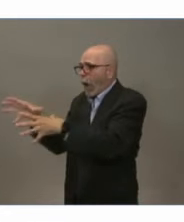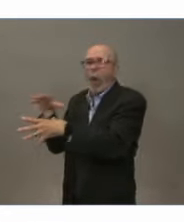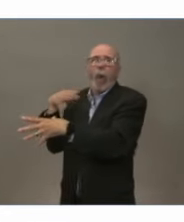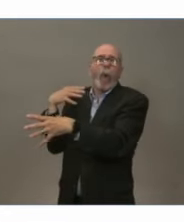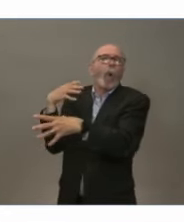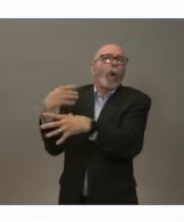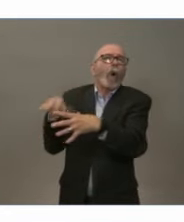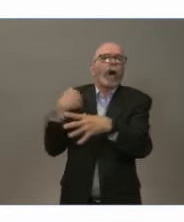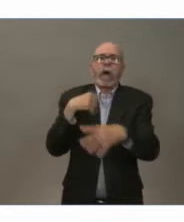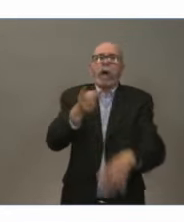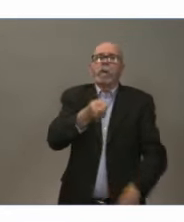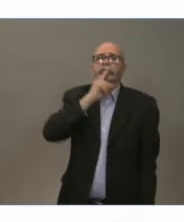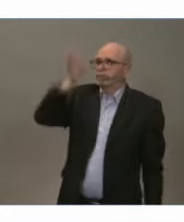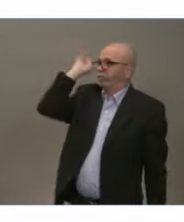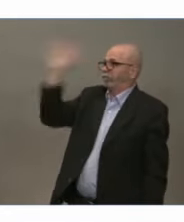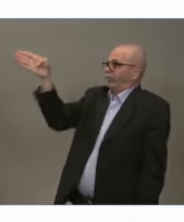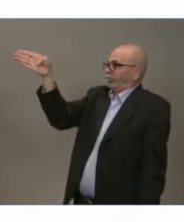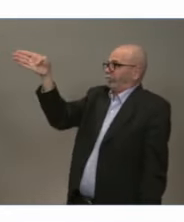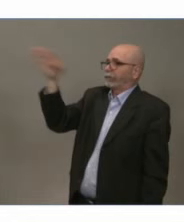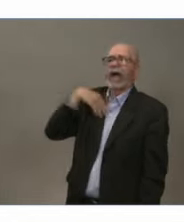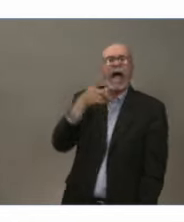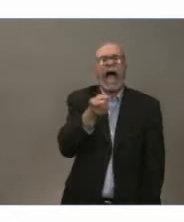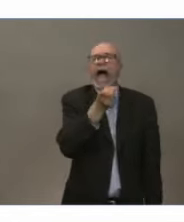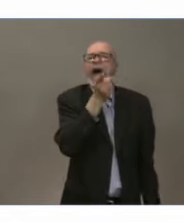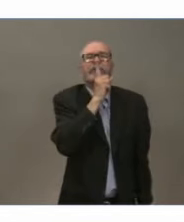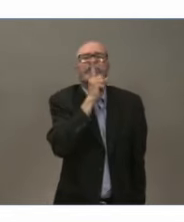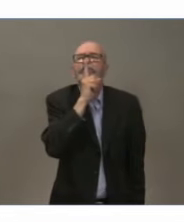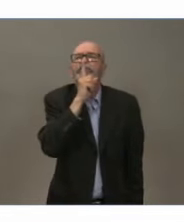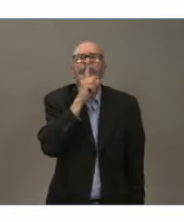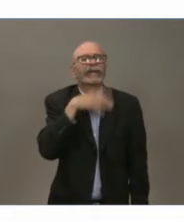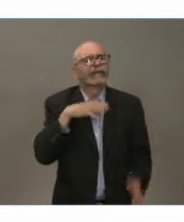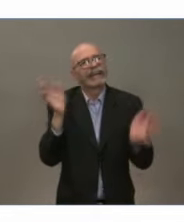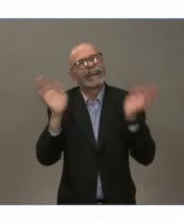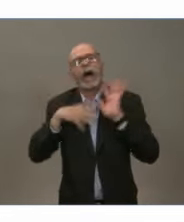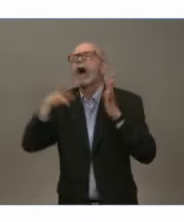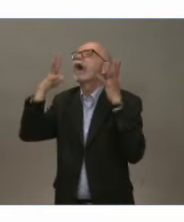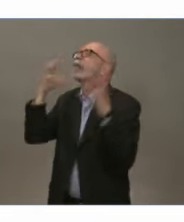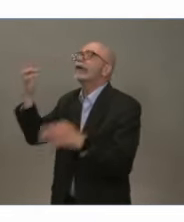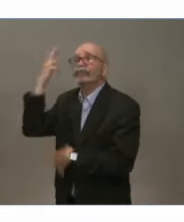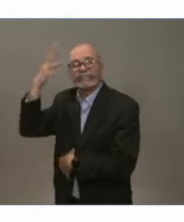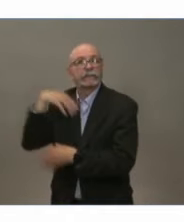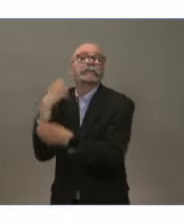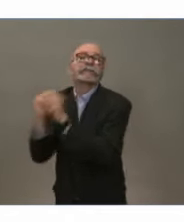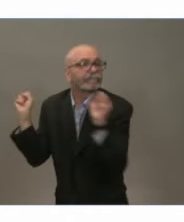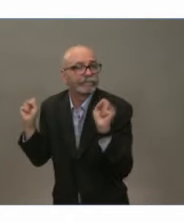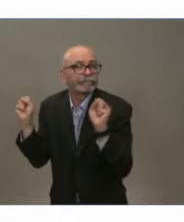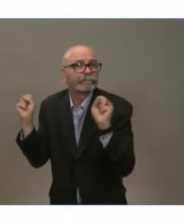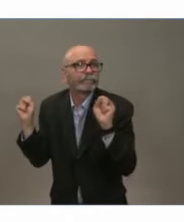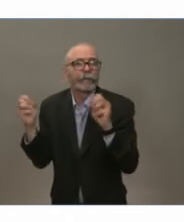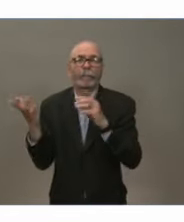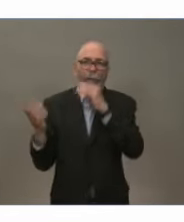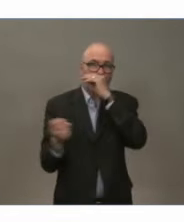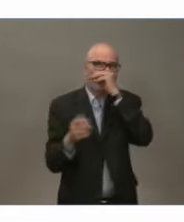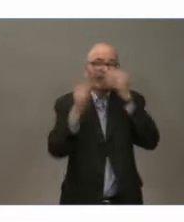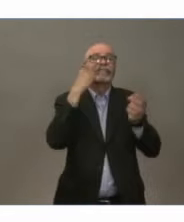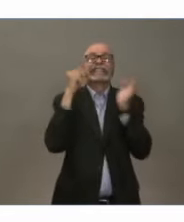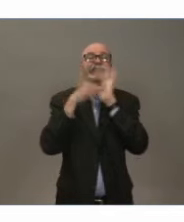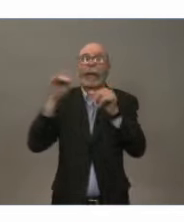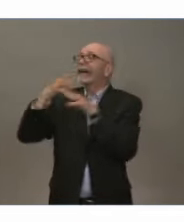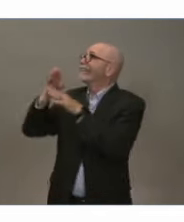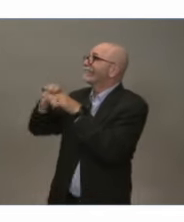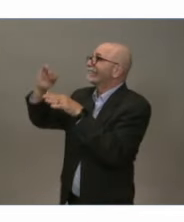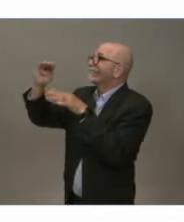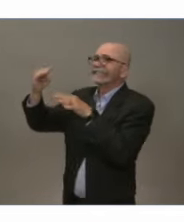coming in. We are trying to save lives. The modeling showed very clearly the difference between